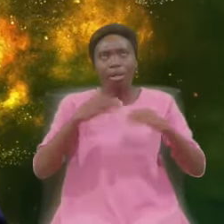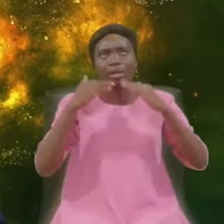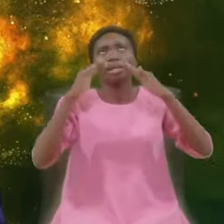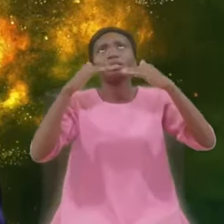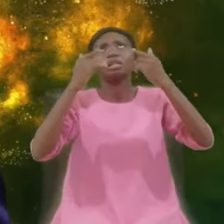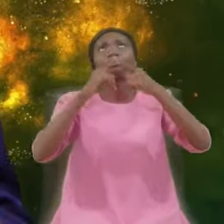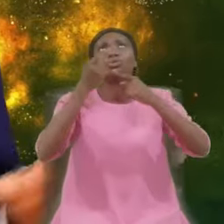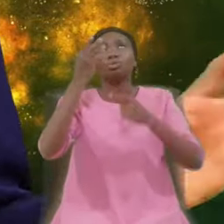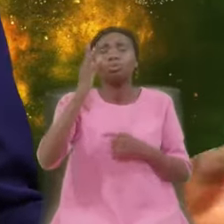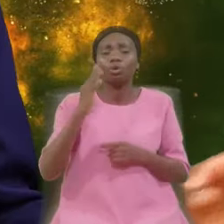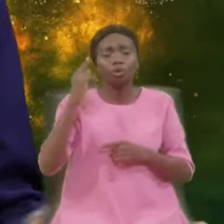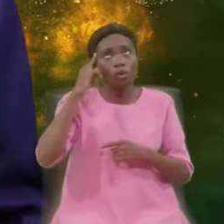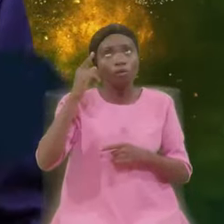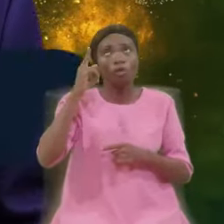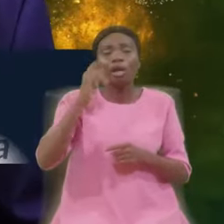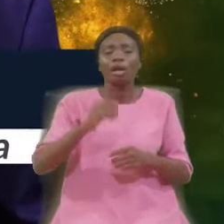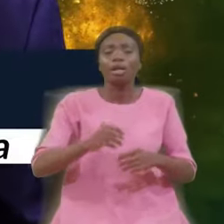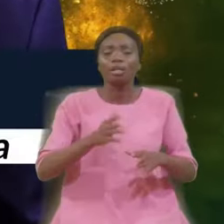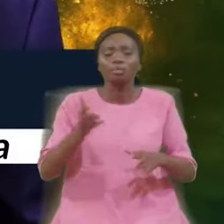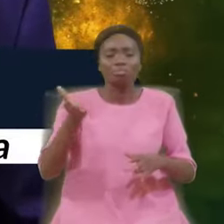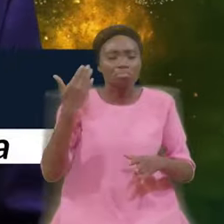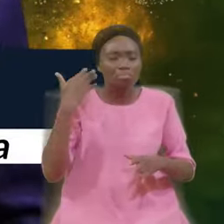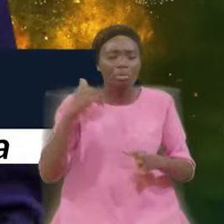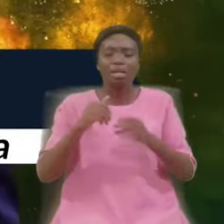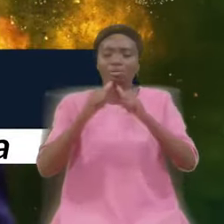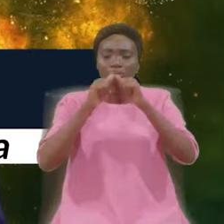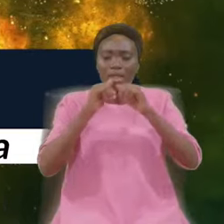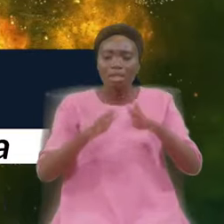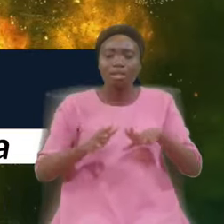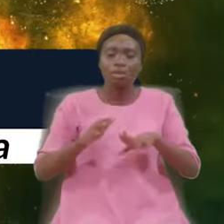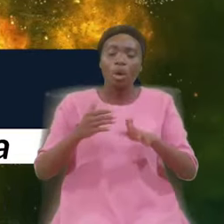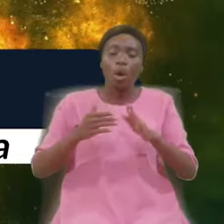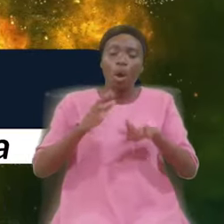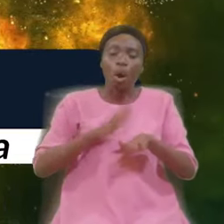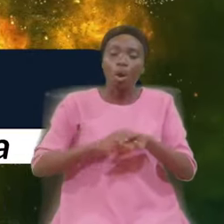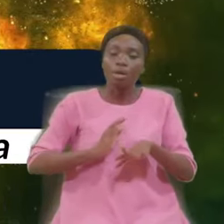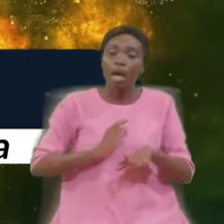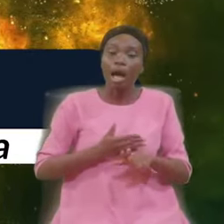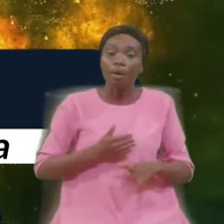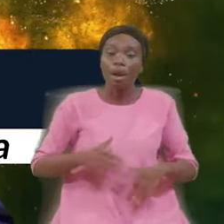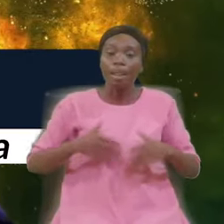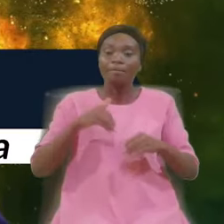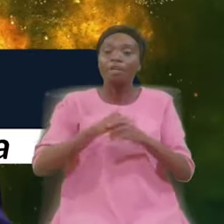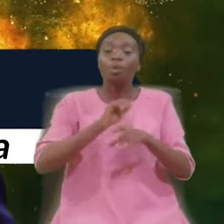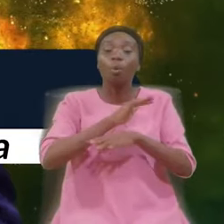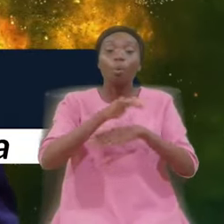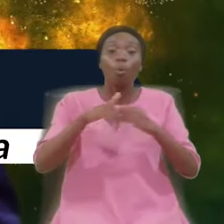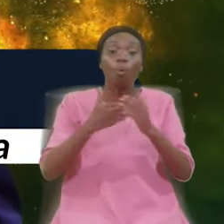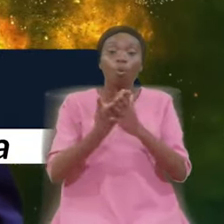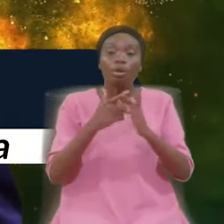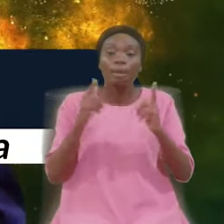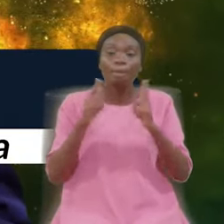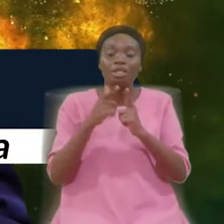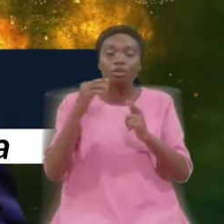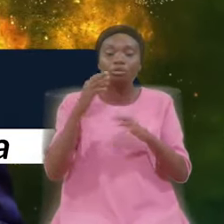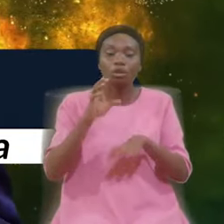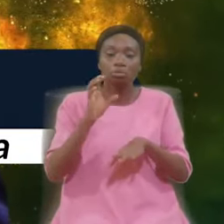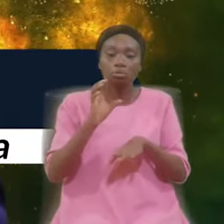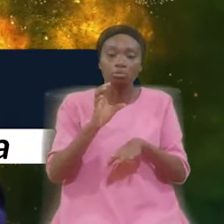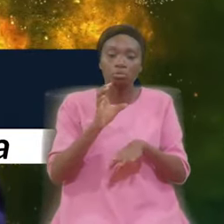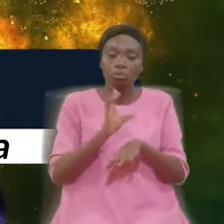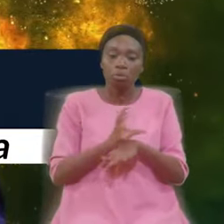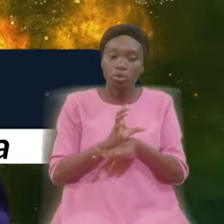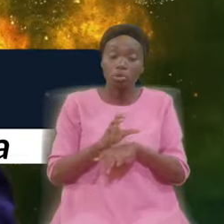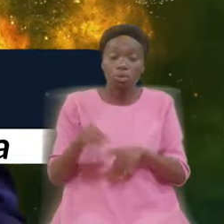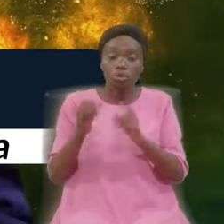to God for his past blessings upon our lives in all the meetings of the church, especially through the